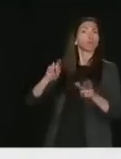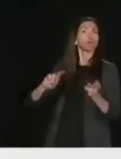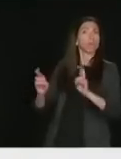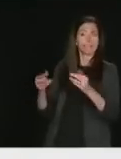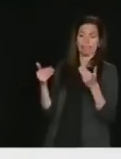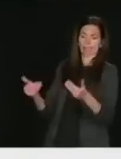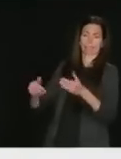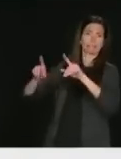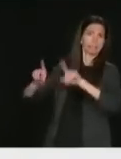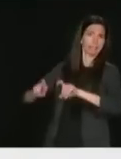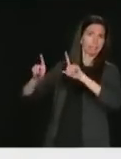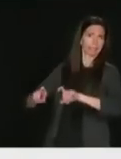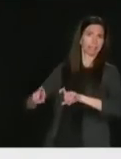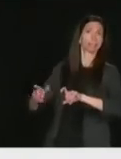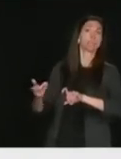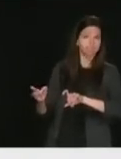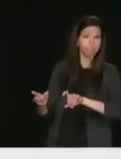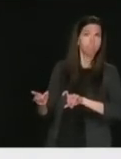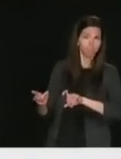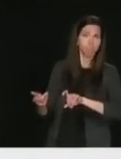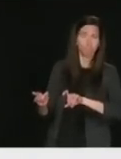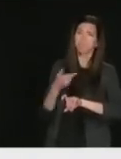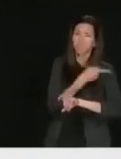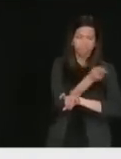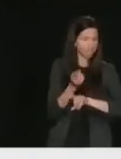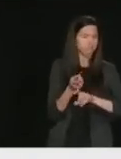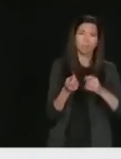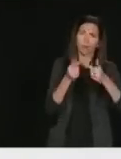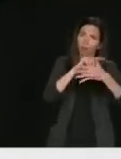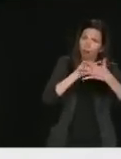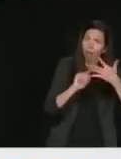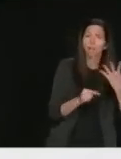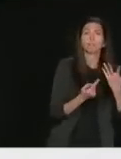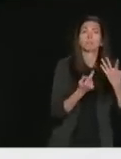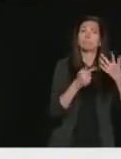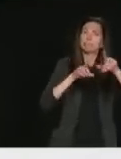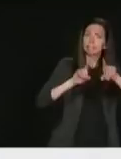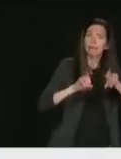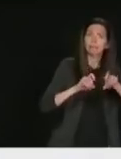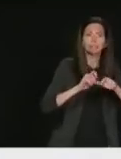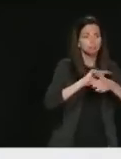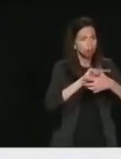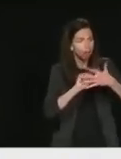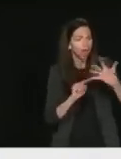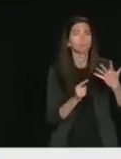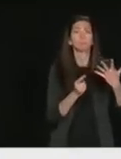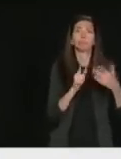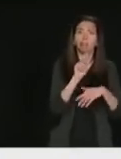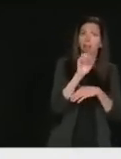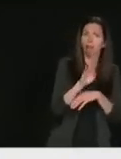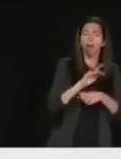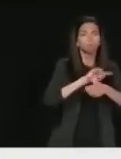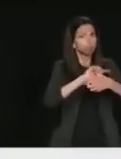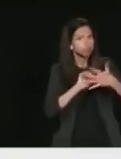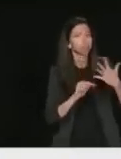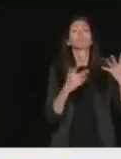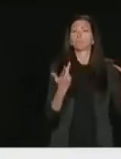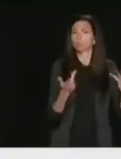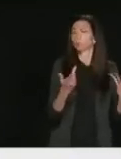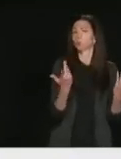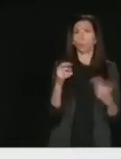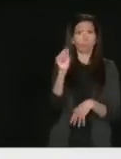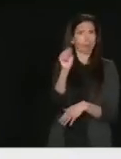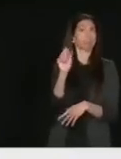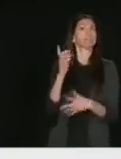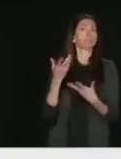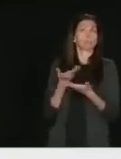means having significant resources at the availability of all regions and provinces. So the federal government